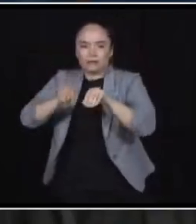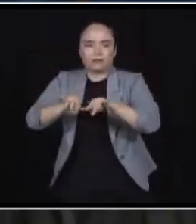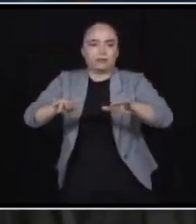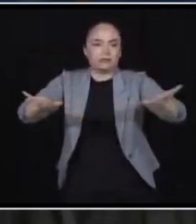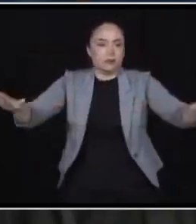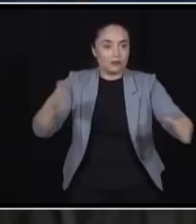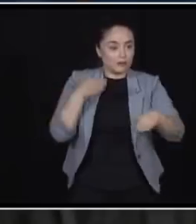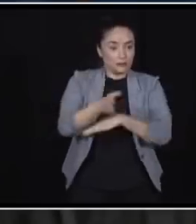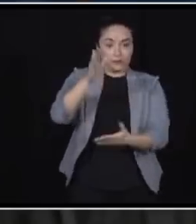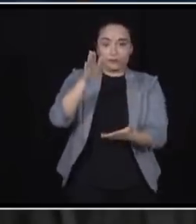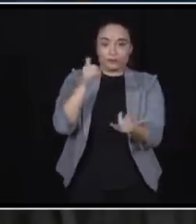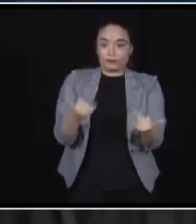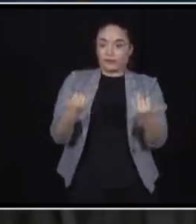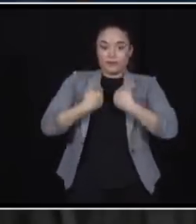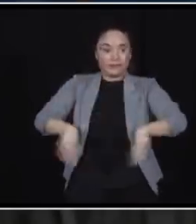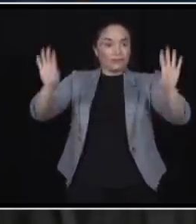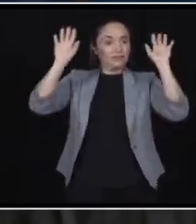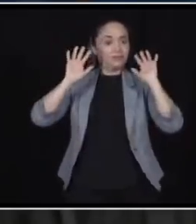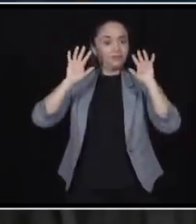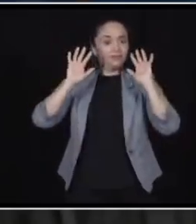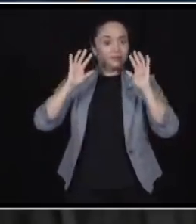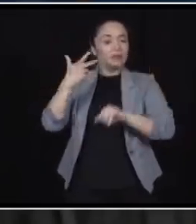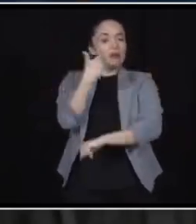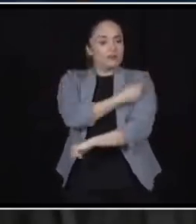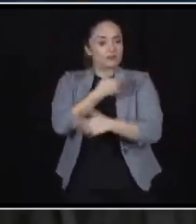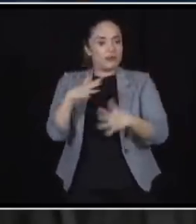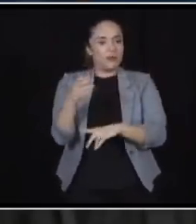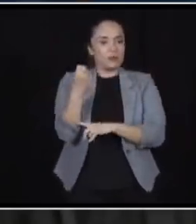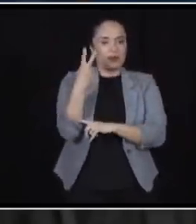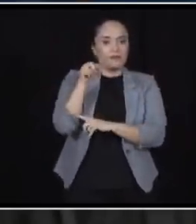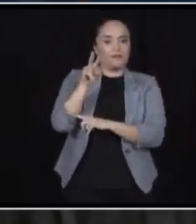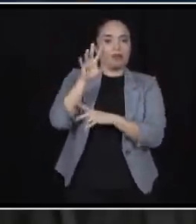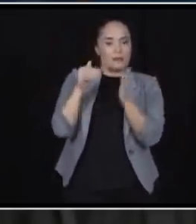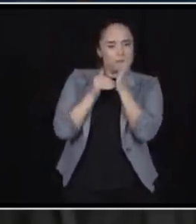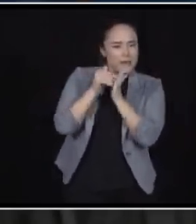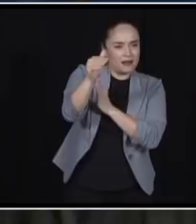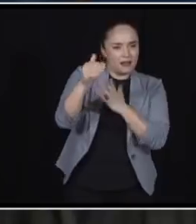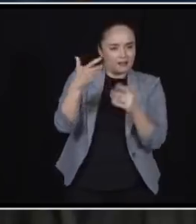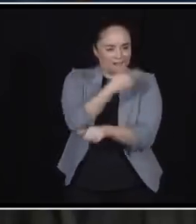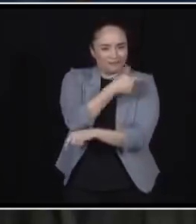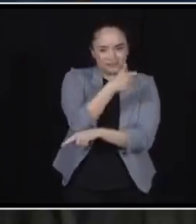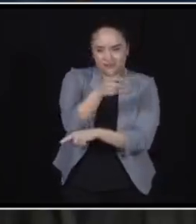3.3 million vaccines. That's 3.3 million vaccines. I continue to ask